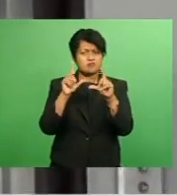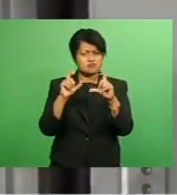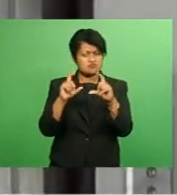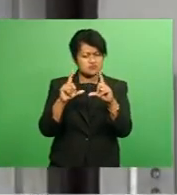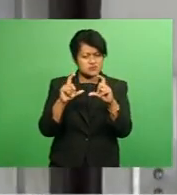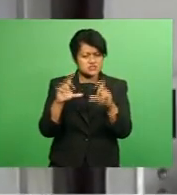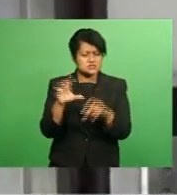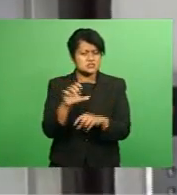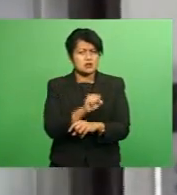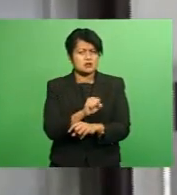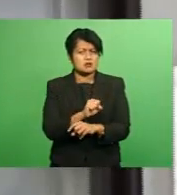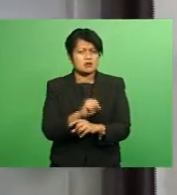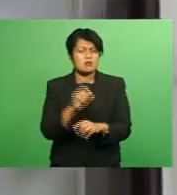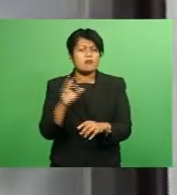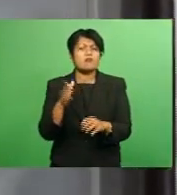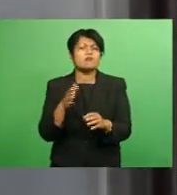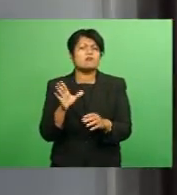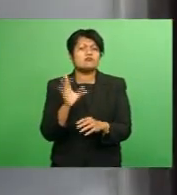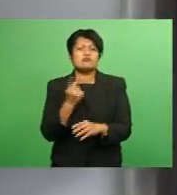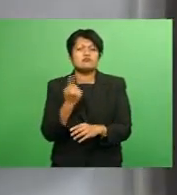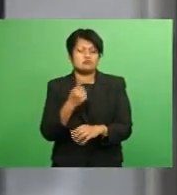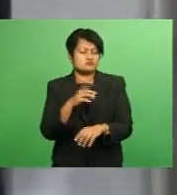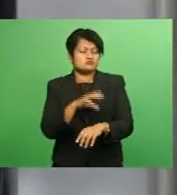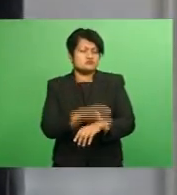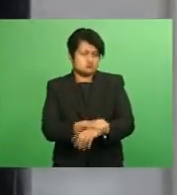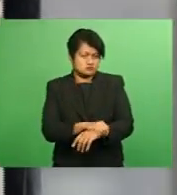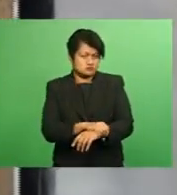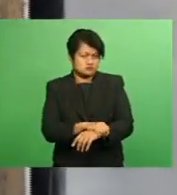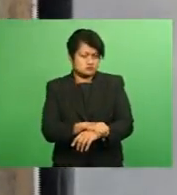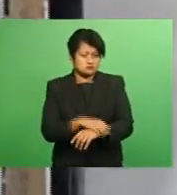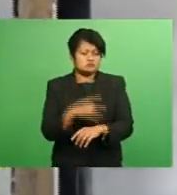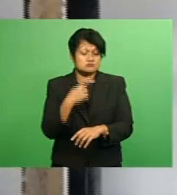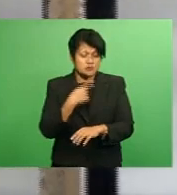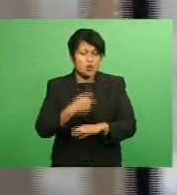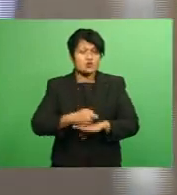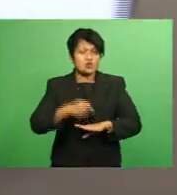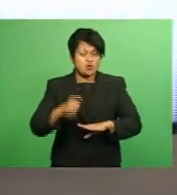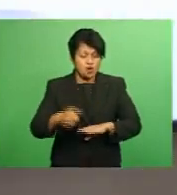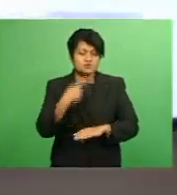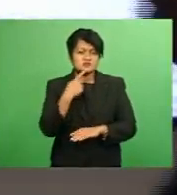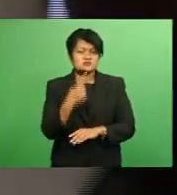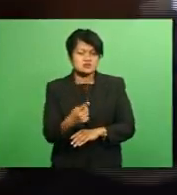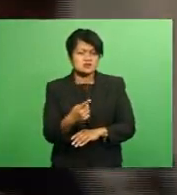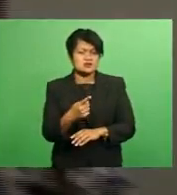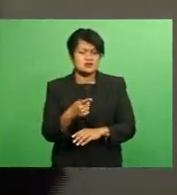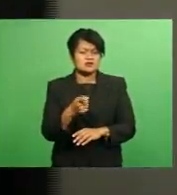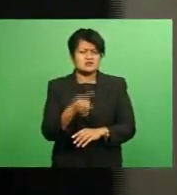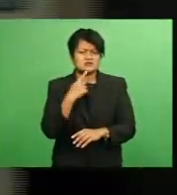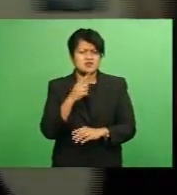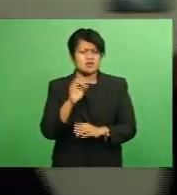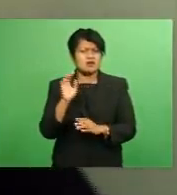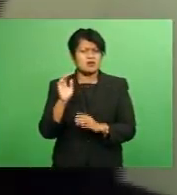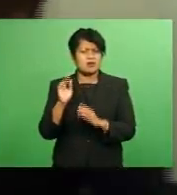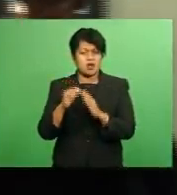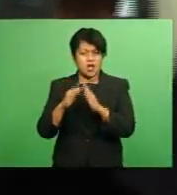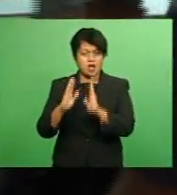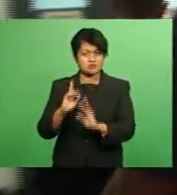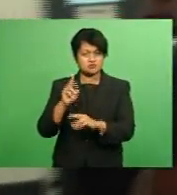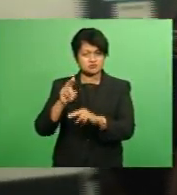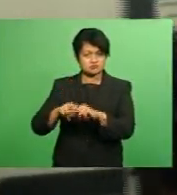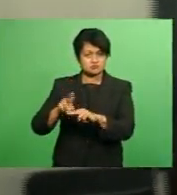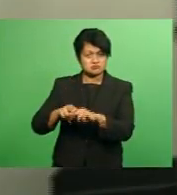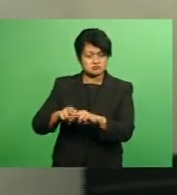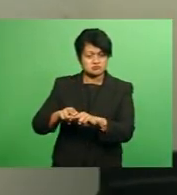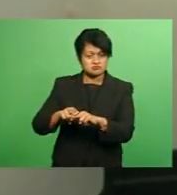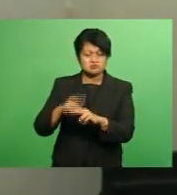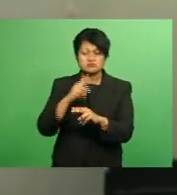police. The defense lawyer also told the court that Rahman stayed in the Dombati home as a guest in his father's house. Rahman has testified